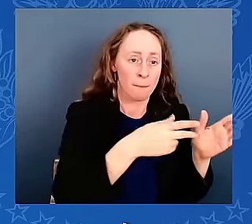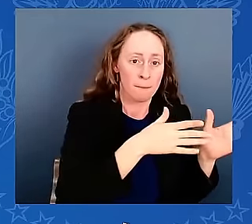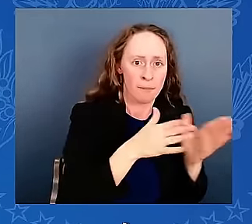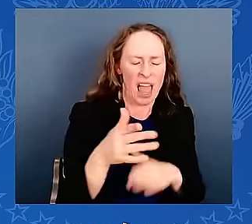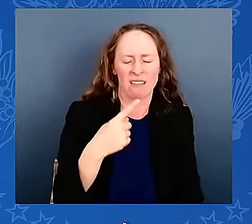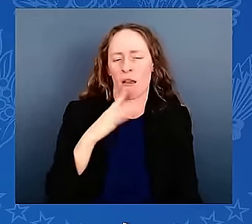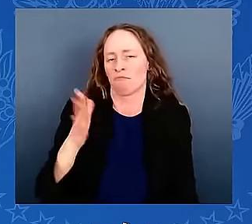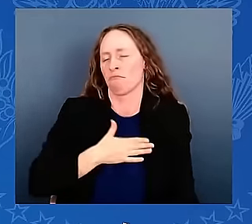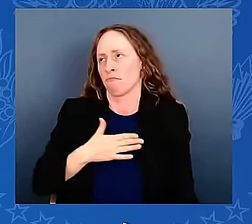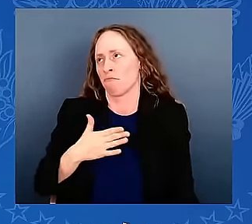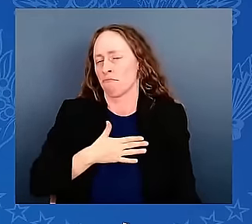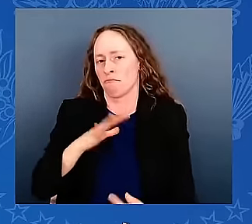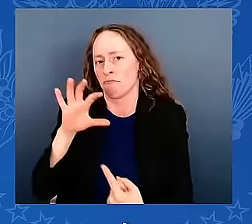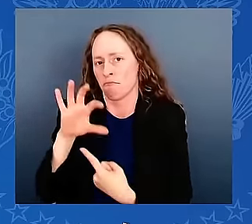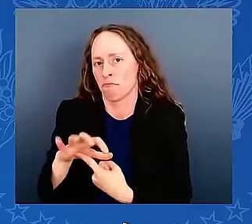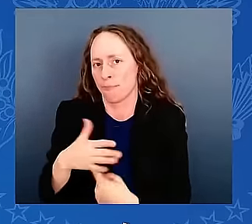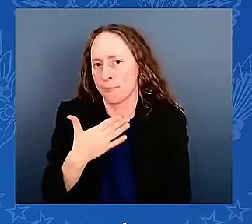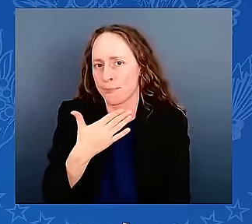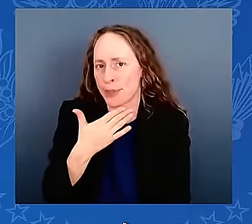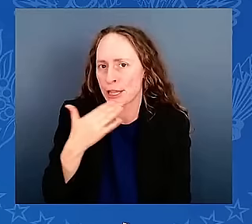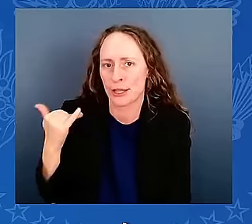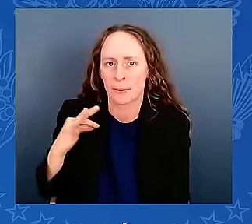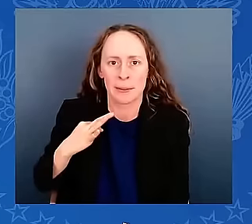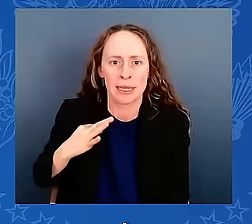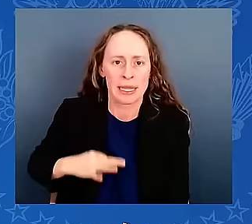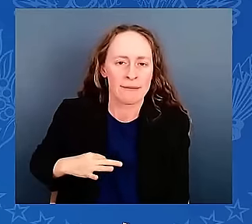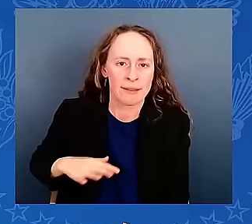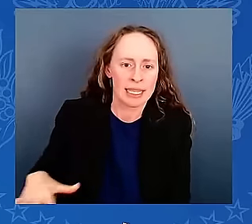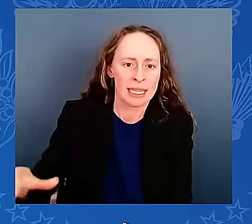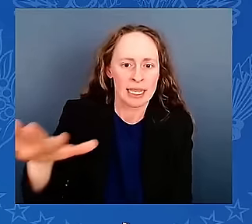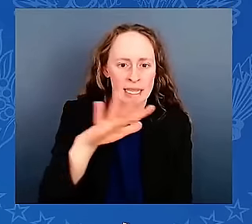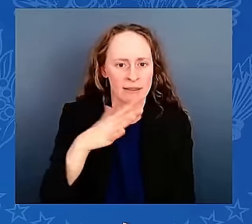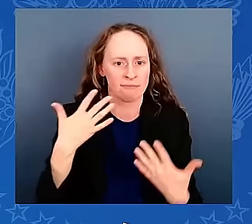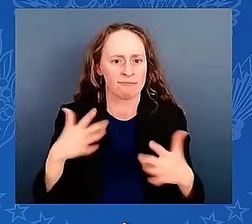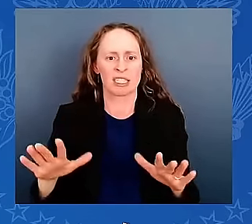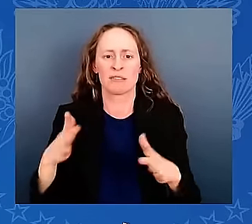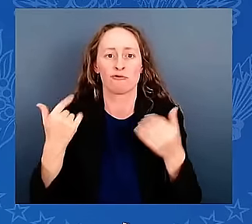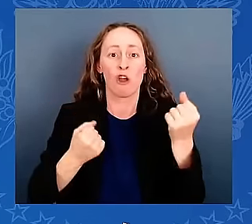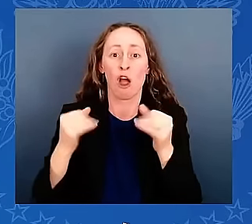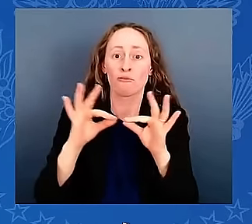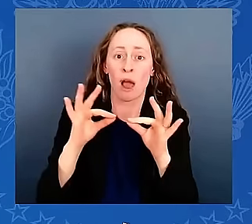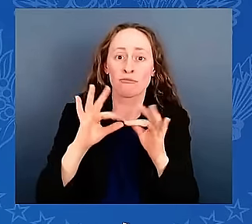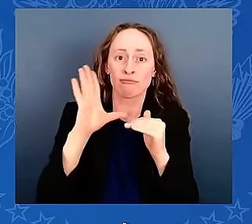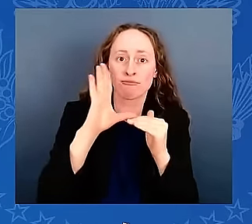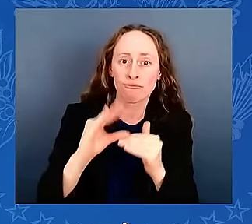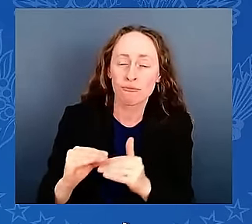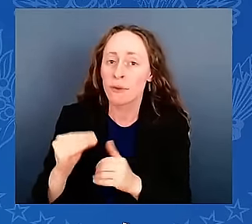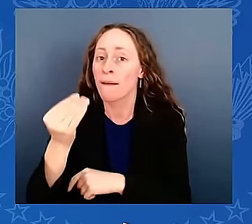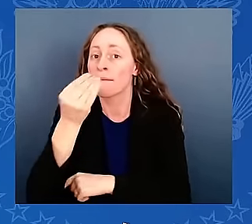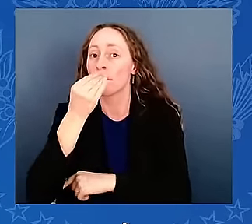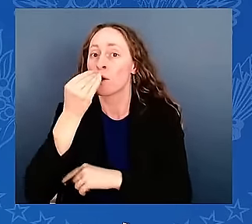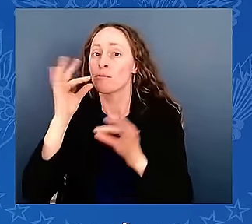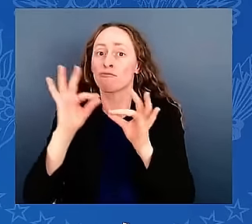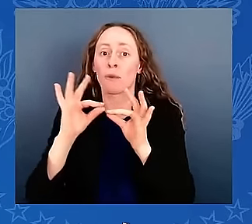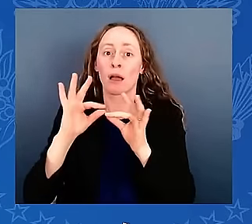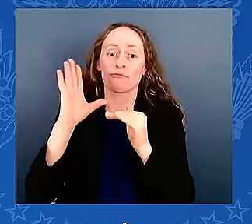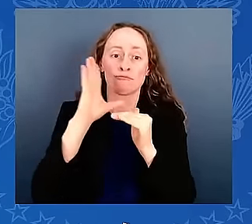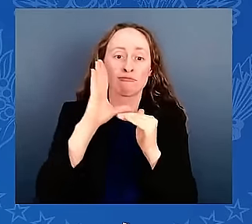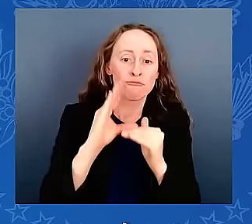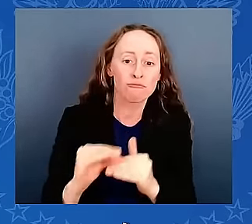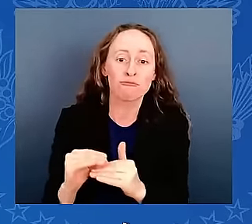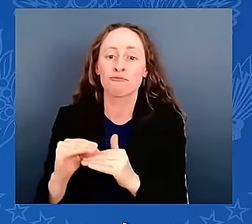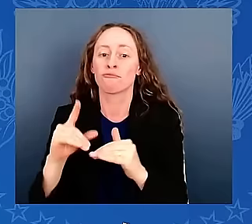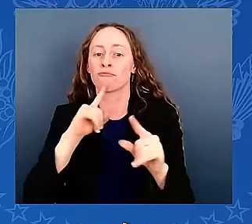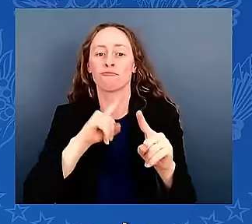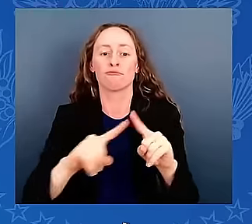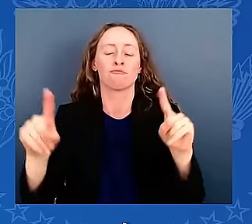cars, appliances, and groceries. We're going to keep corporate greed at bay. But here's the thing, what they said about Trump. They said, his